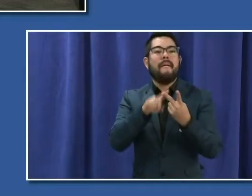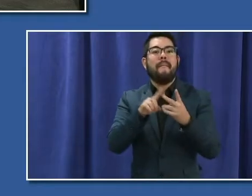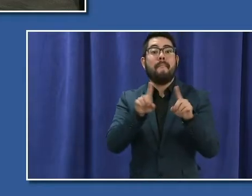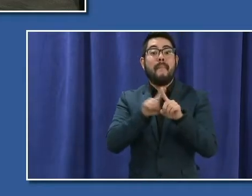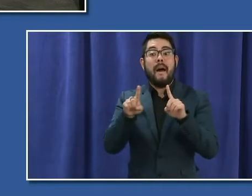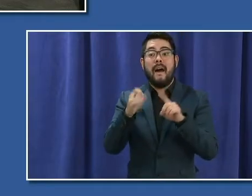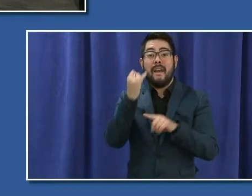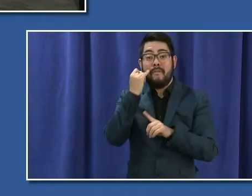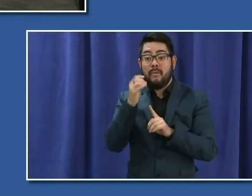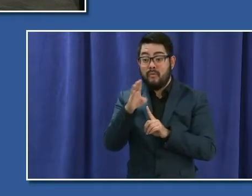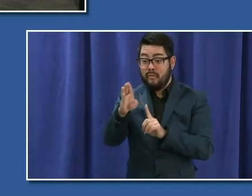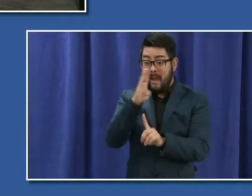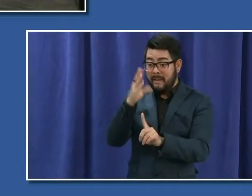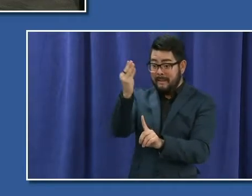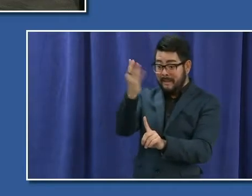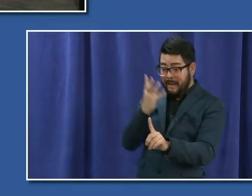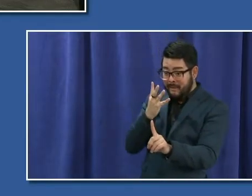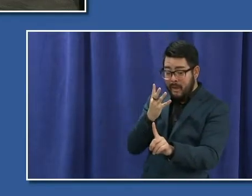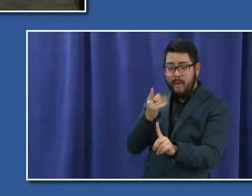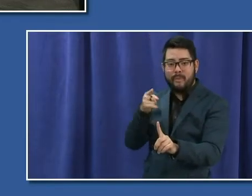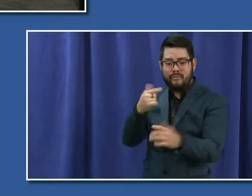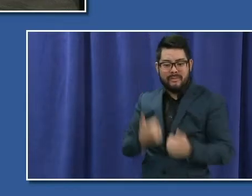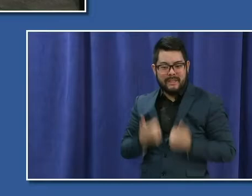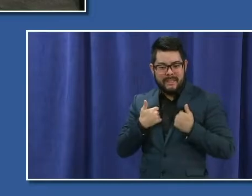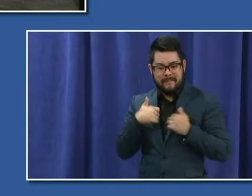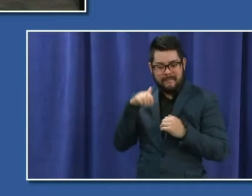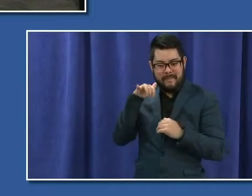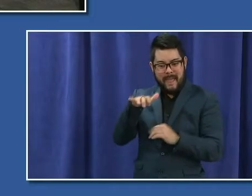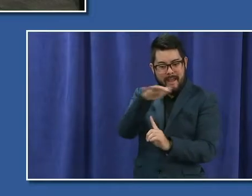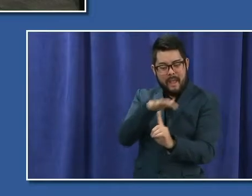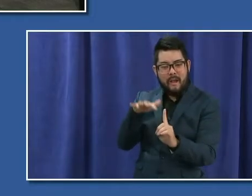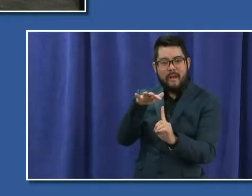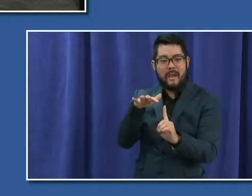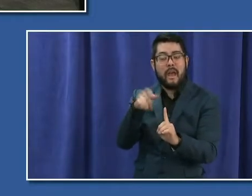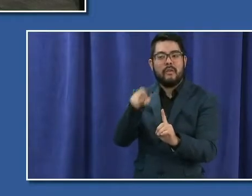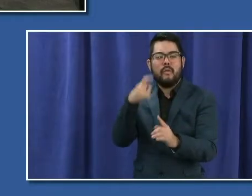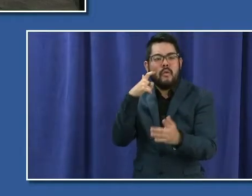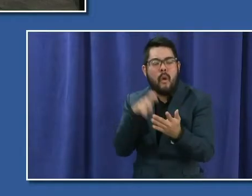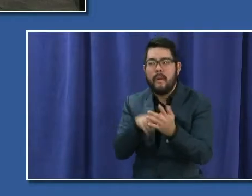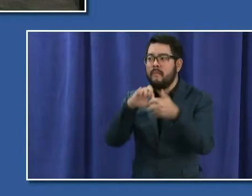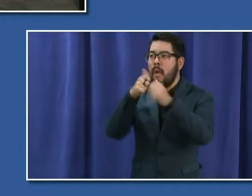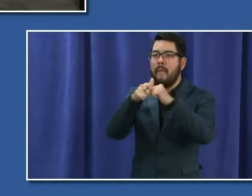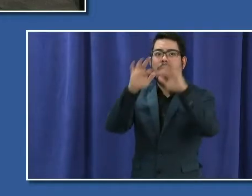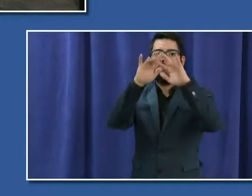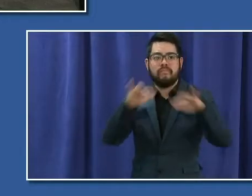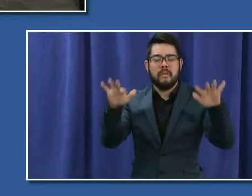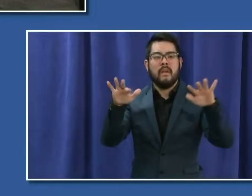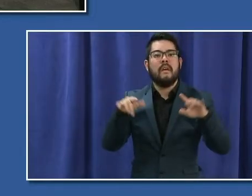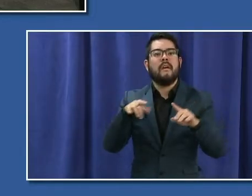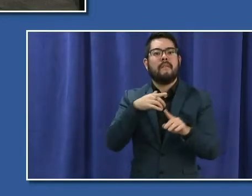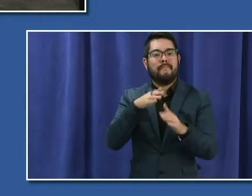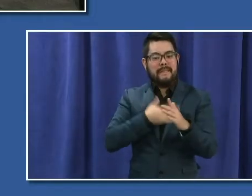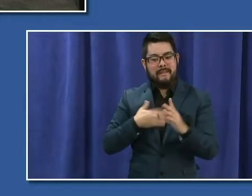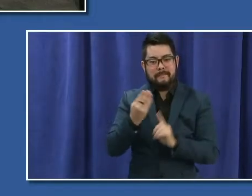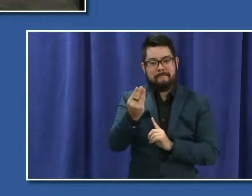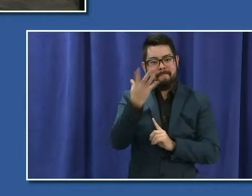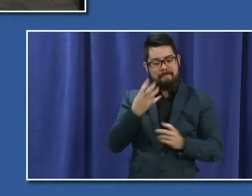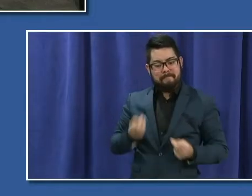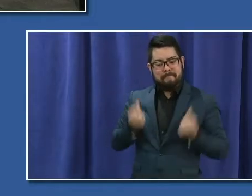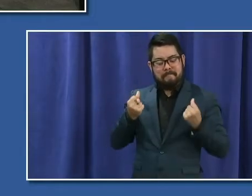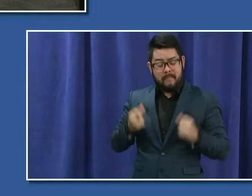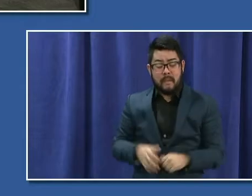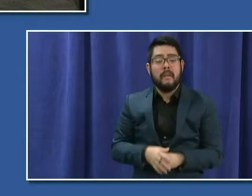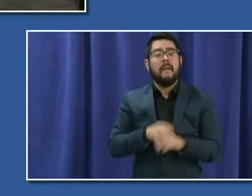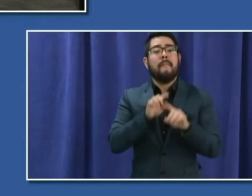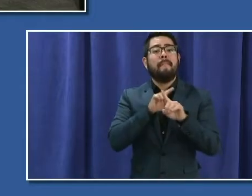hearing it straight from folks who are living in that neighborhood, who can see that the light is out. We need to know about it. We need your help. But I do want to